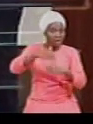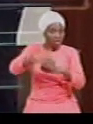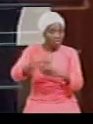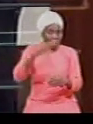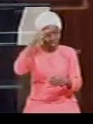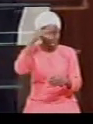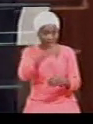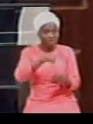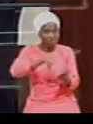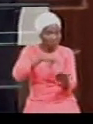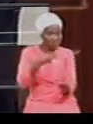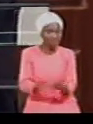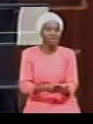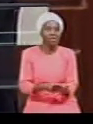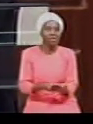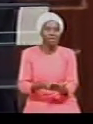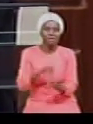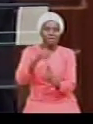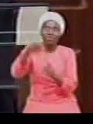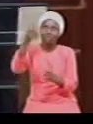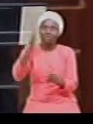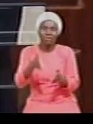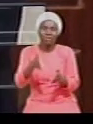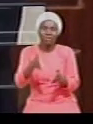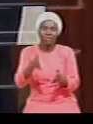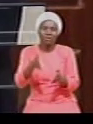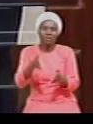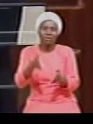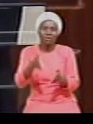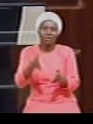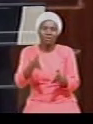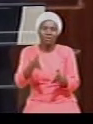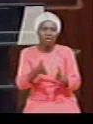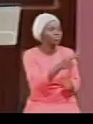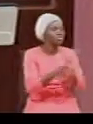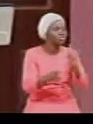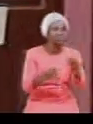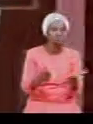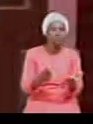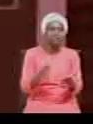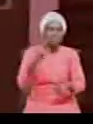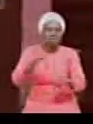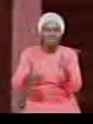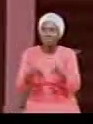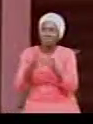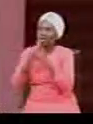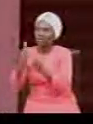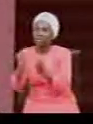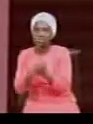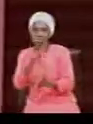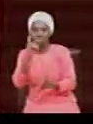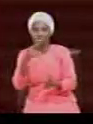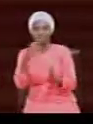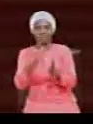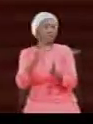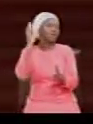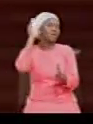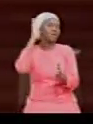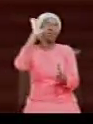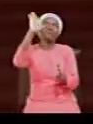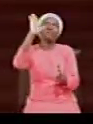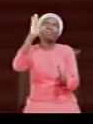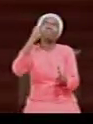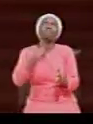Adam, where are you? He didn't answer the question. I heard your voice in the garden, and I'm